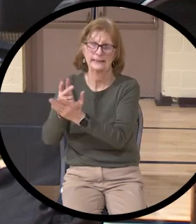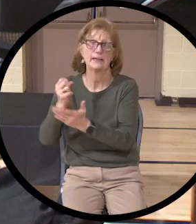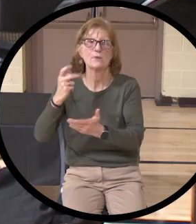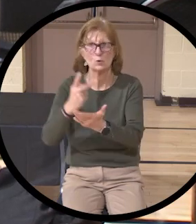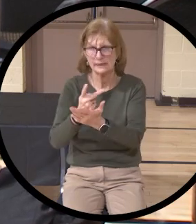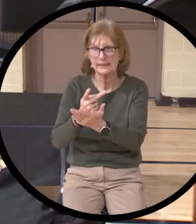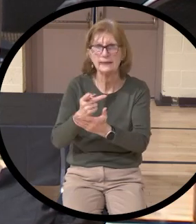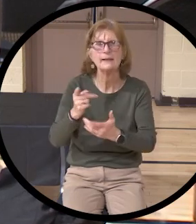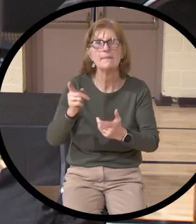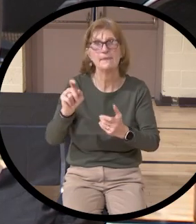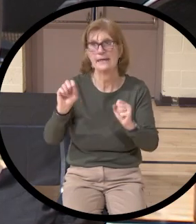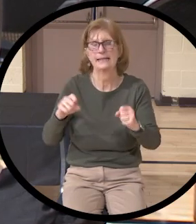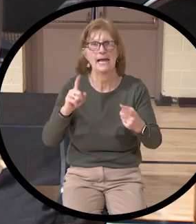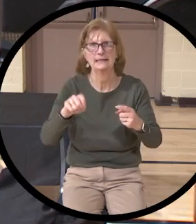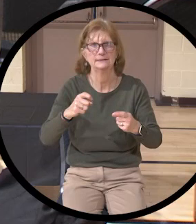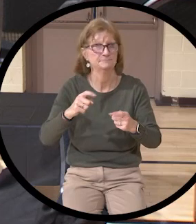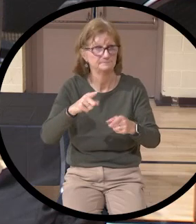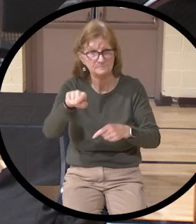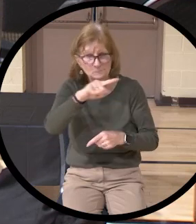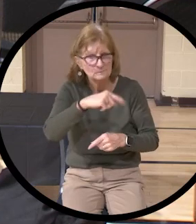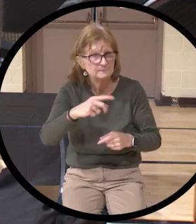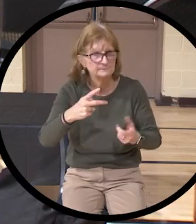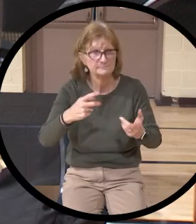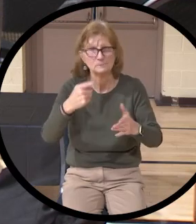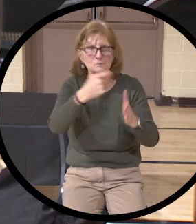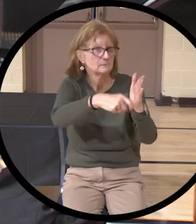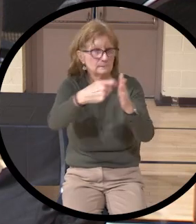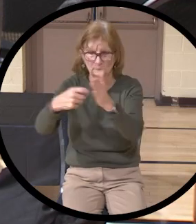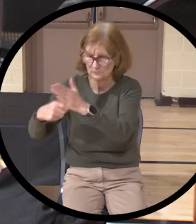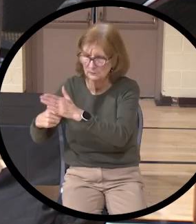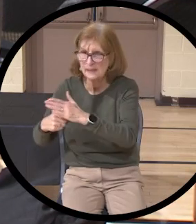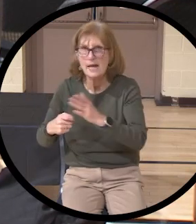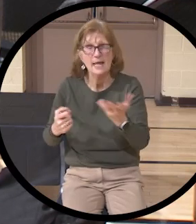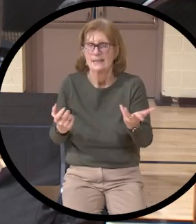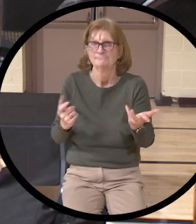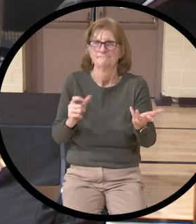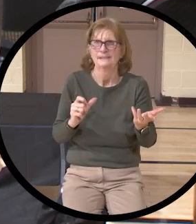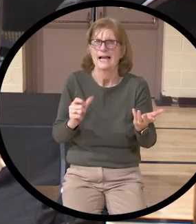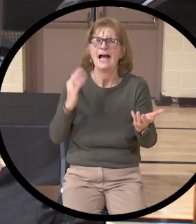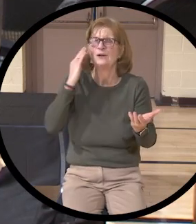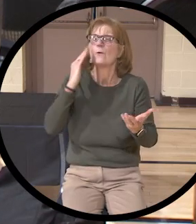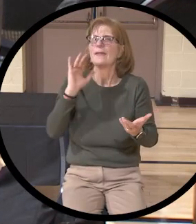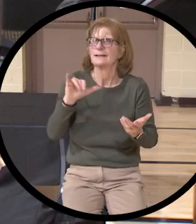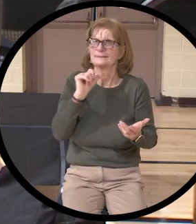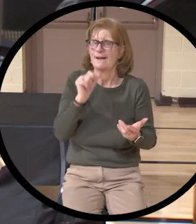enforcement. We don't have a really great answer for that at the time. I know that